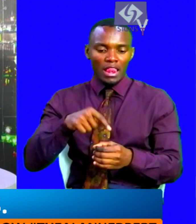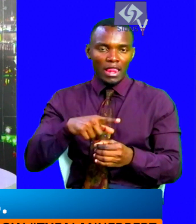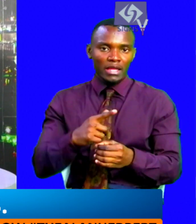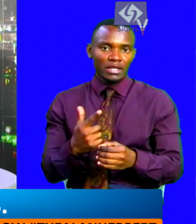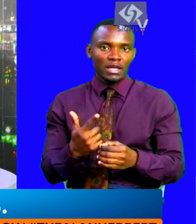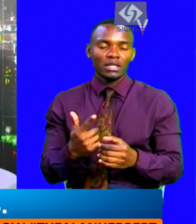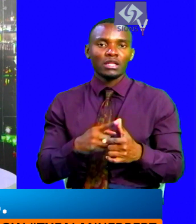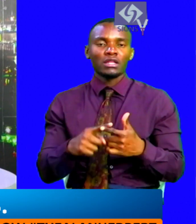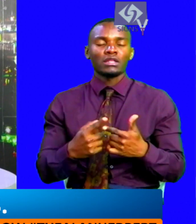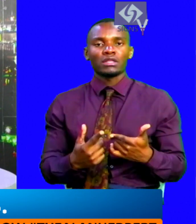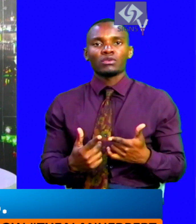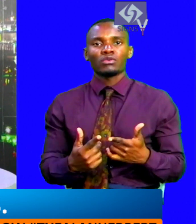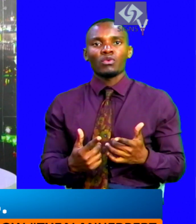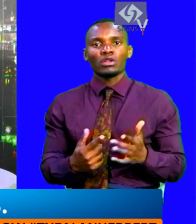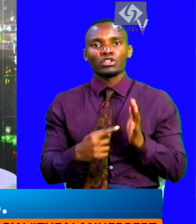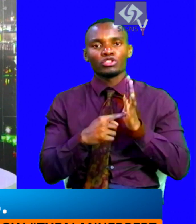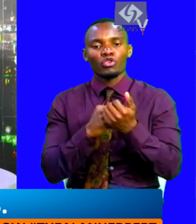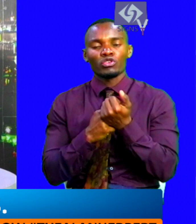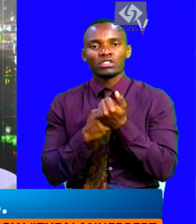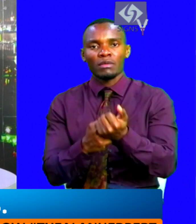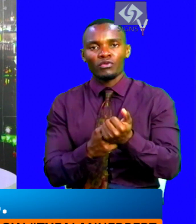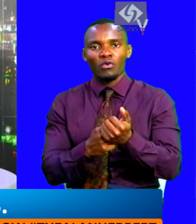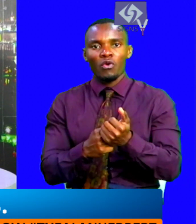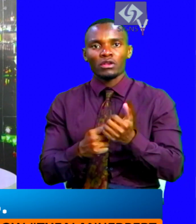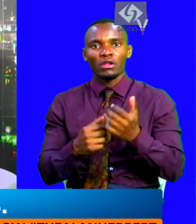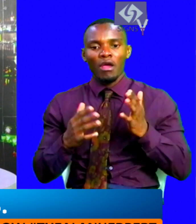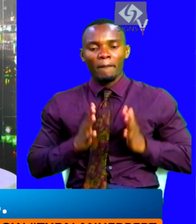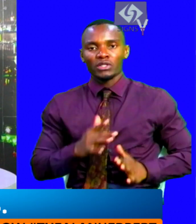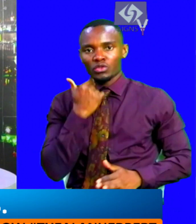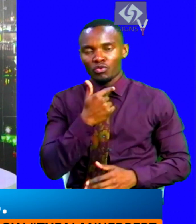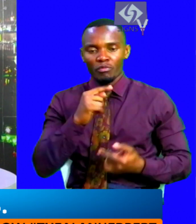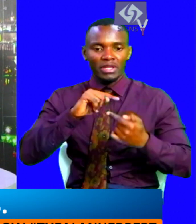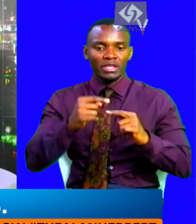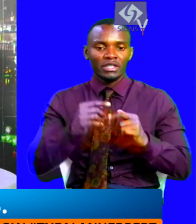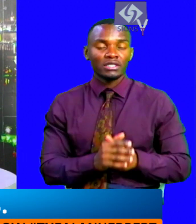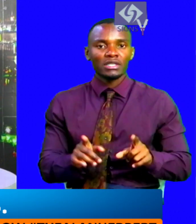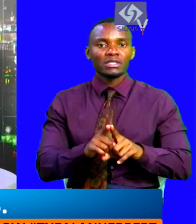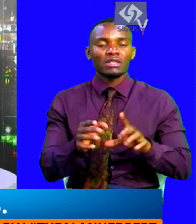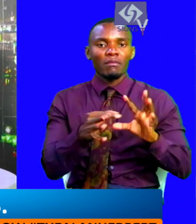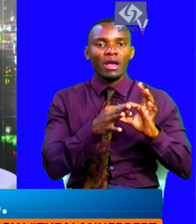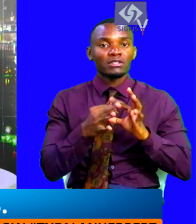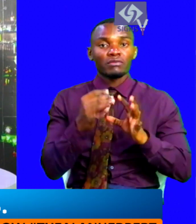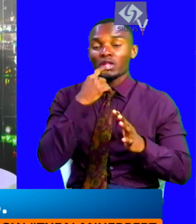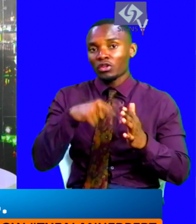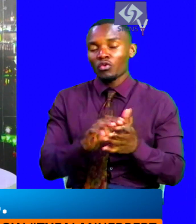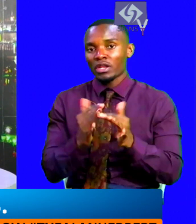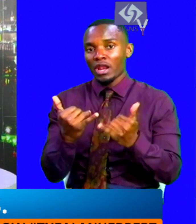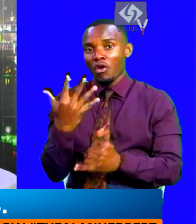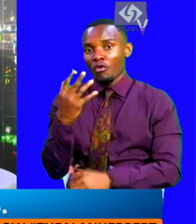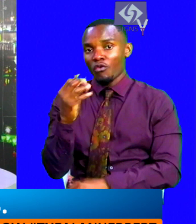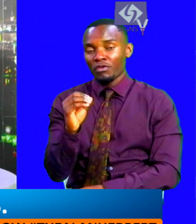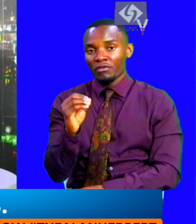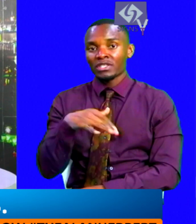lay flowers for the victims of police brutality during the previous demos. Azimio says so far 50 deaths have